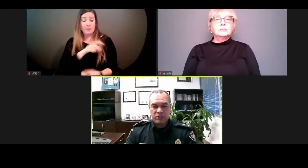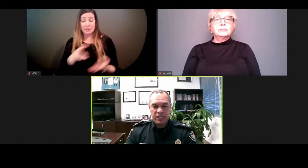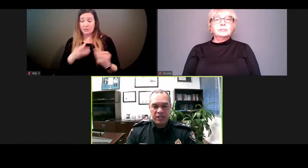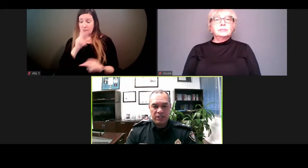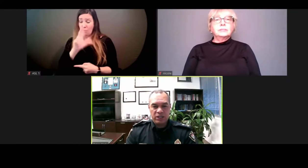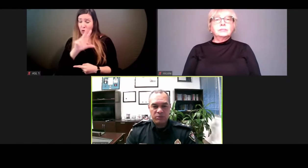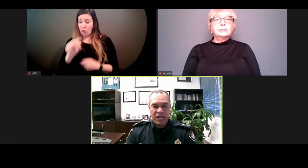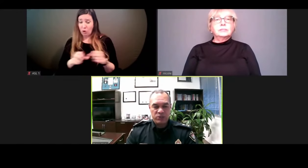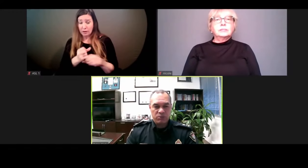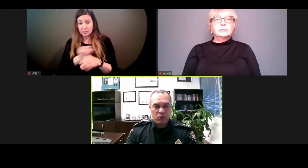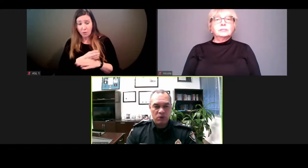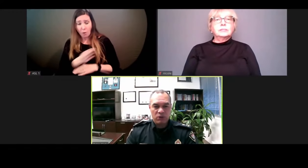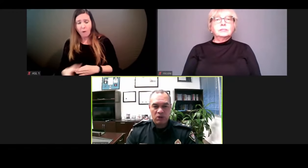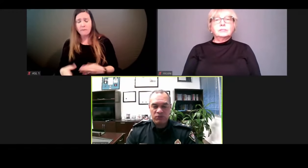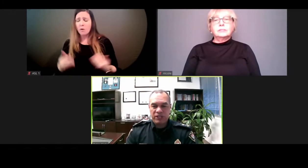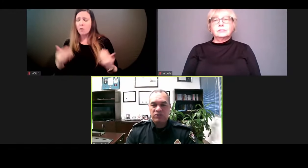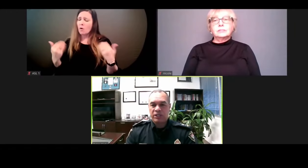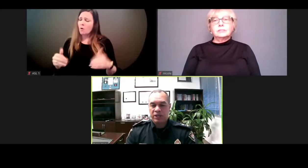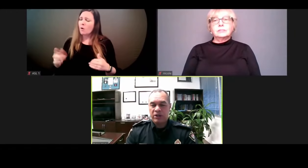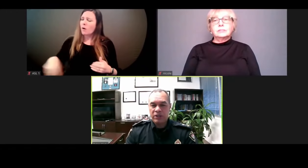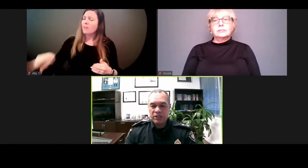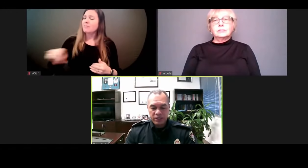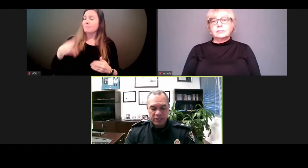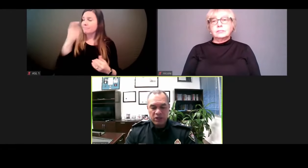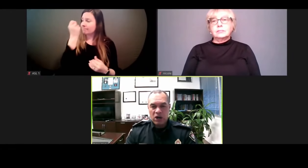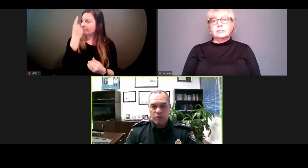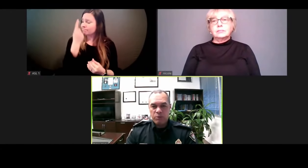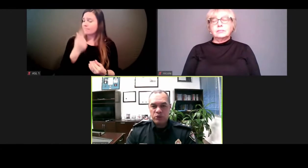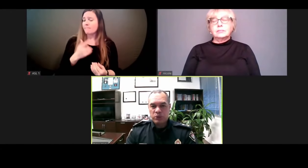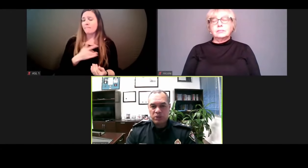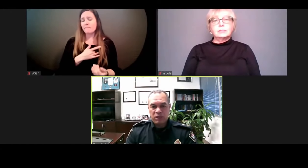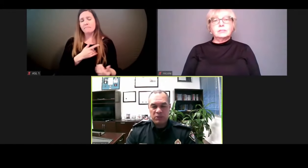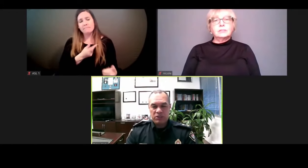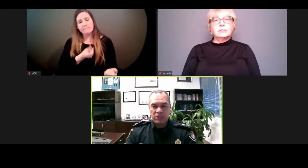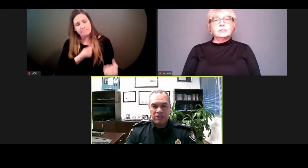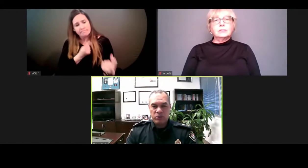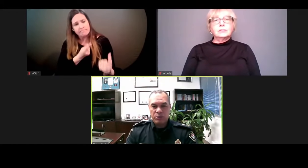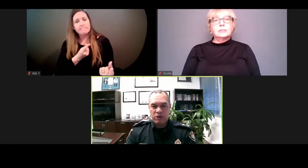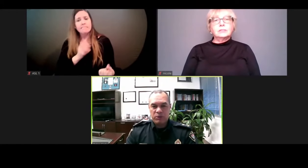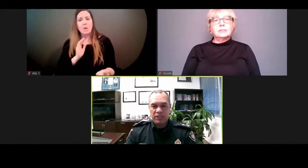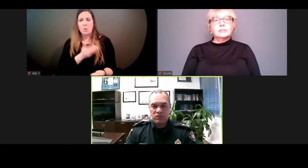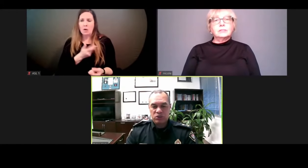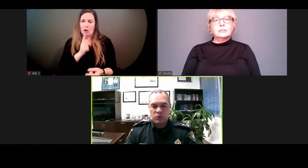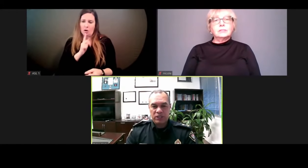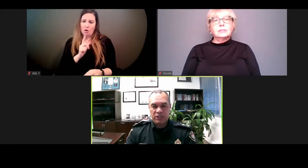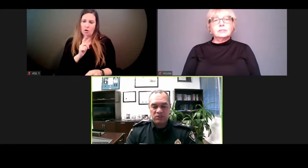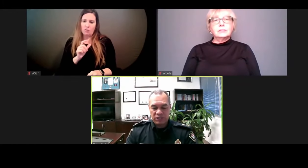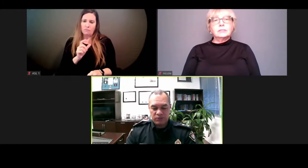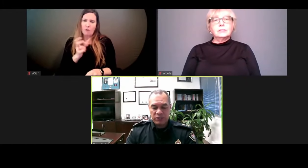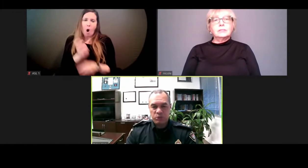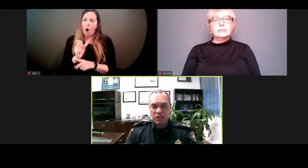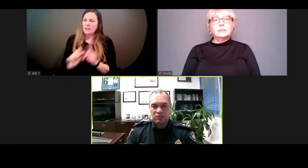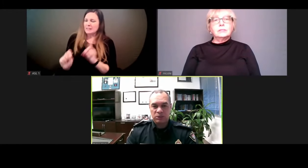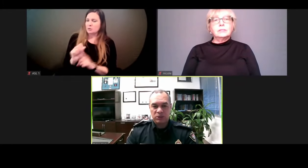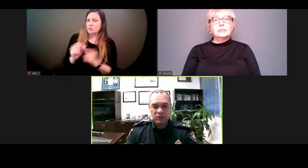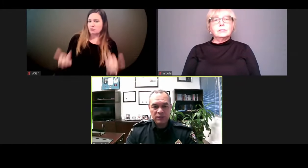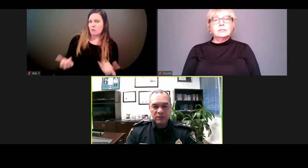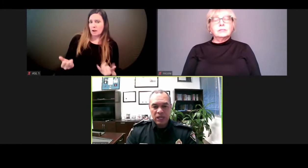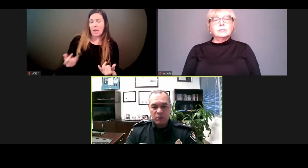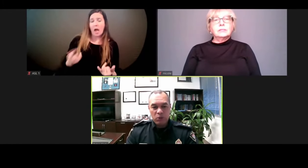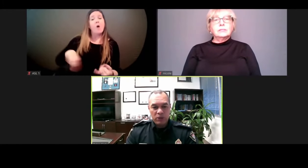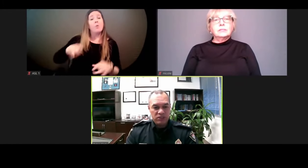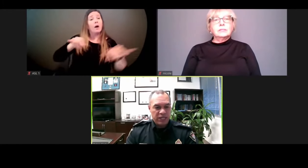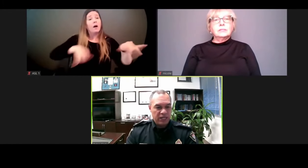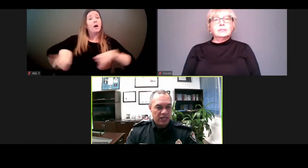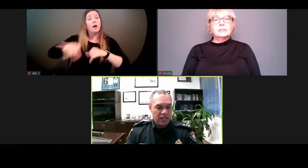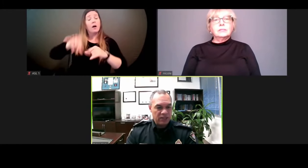of understanding and compassion about what we're all facing here and our mutual commitment to get to a better place as quickly and as safely as possible. I